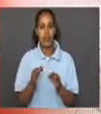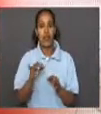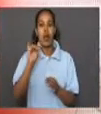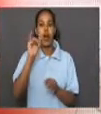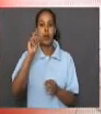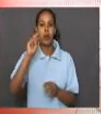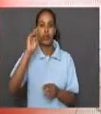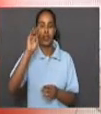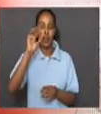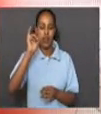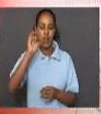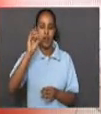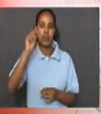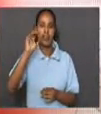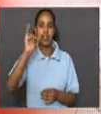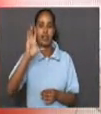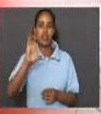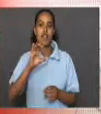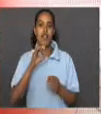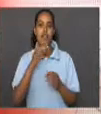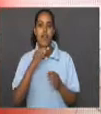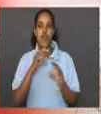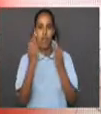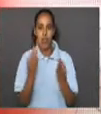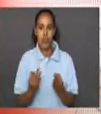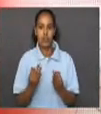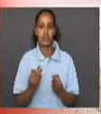ionic forms. It is part of